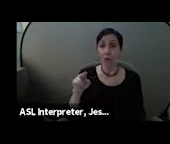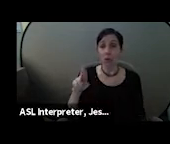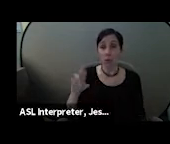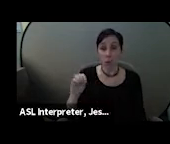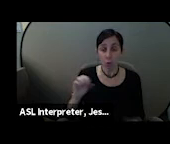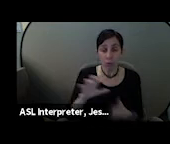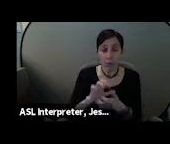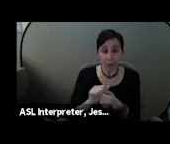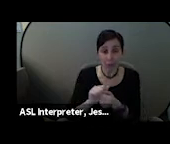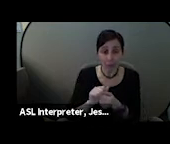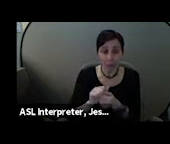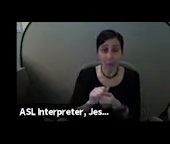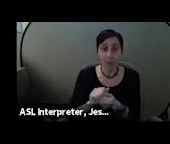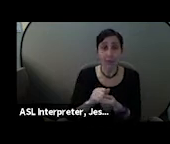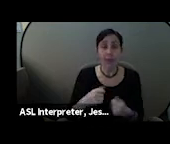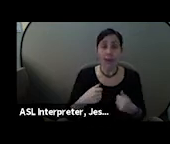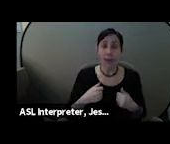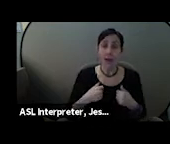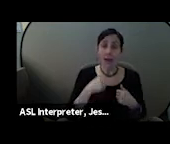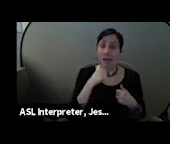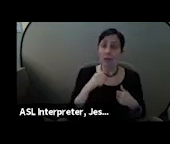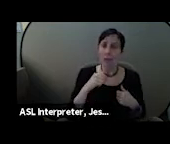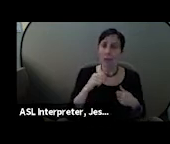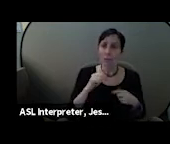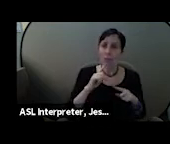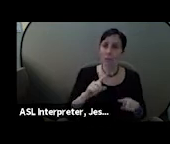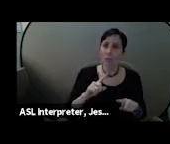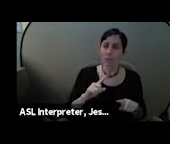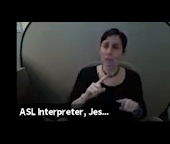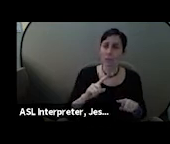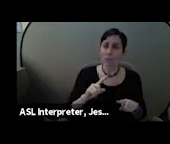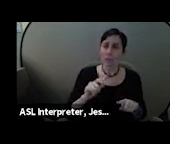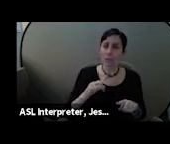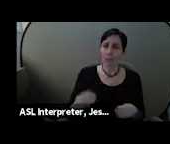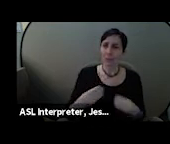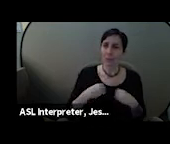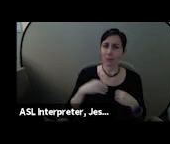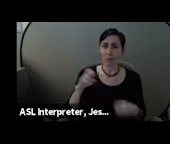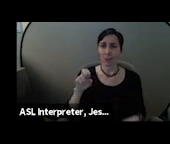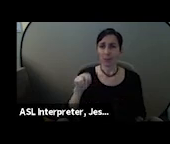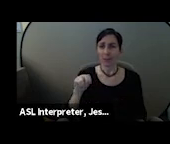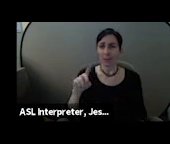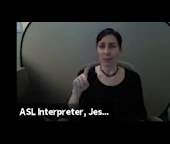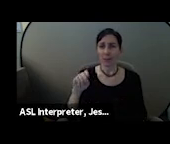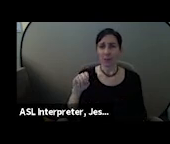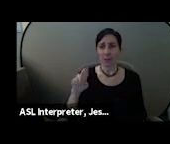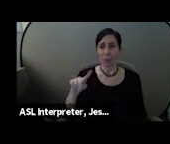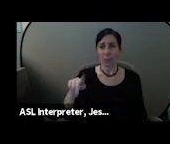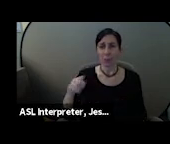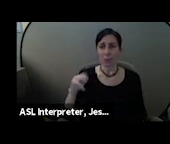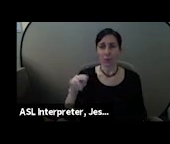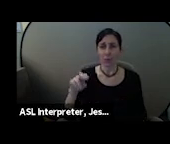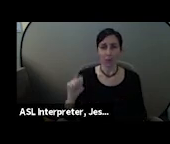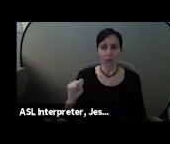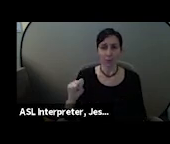I don't respond to endorphins, which makes electrolysis extremely painful for me. So